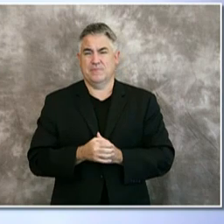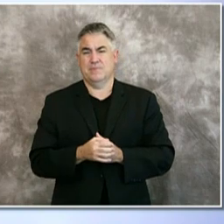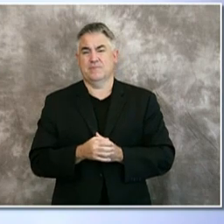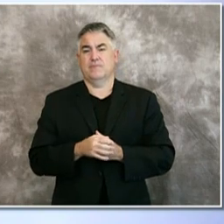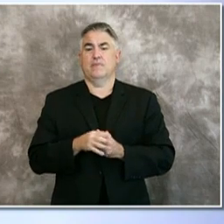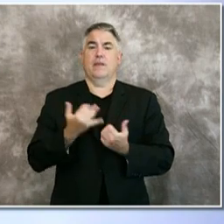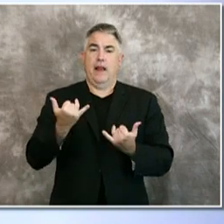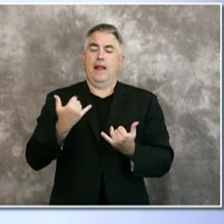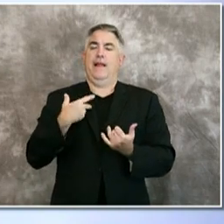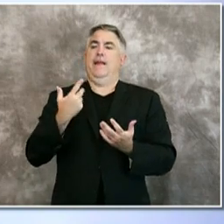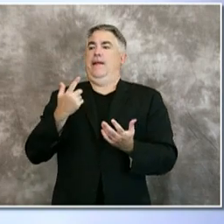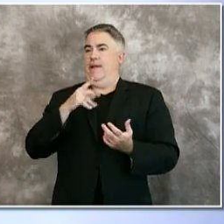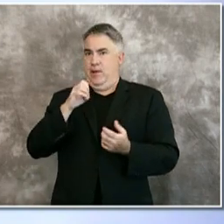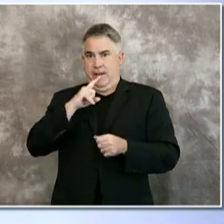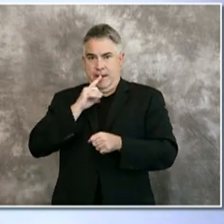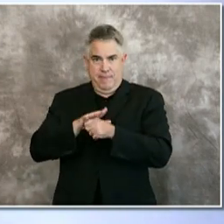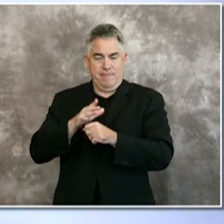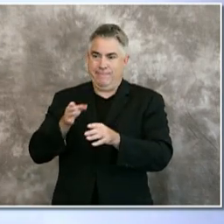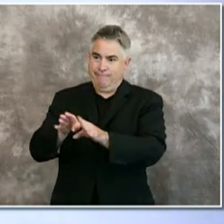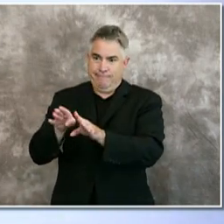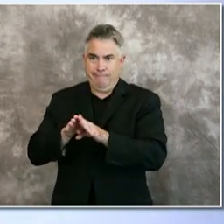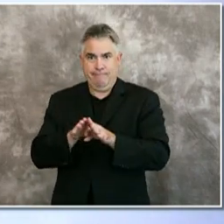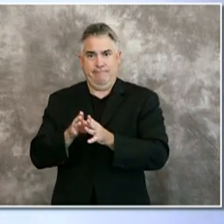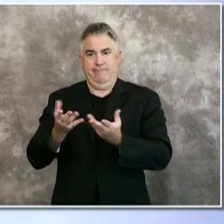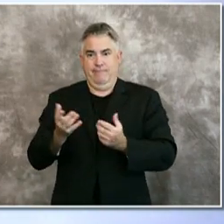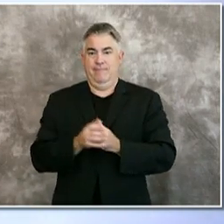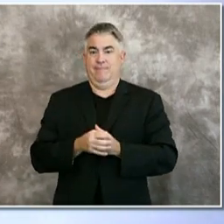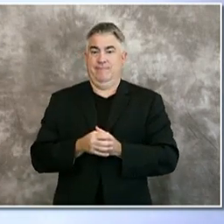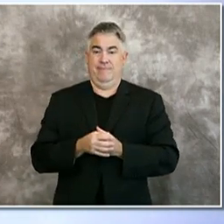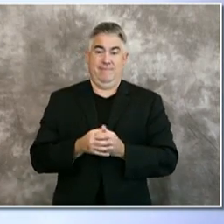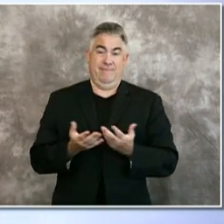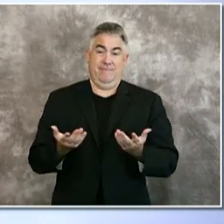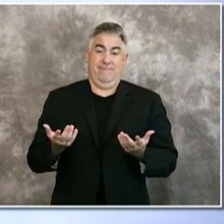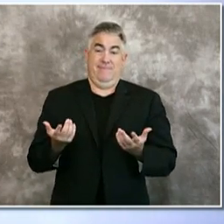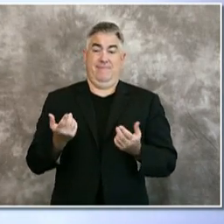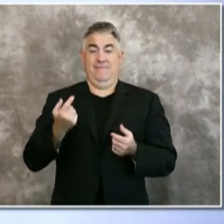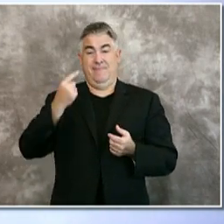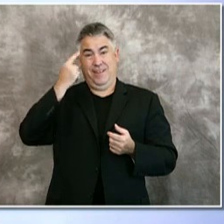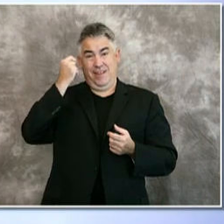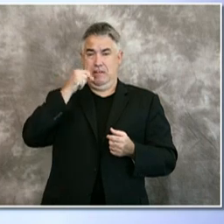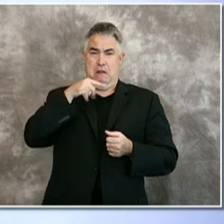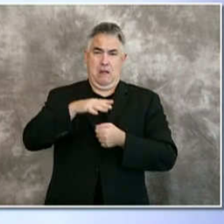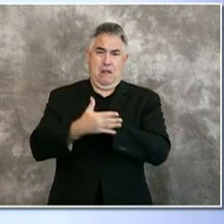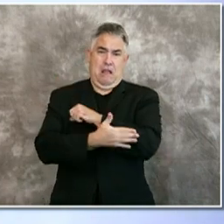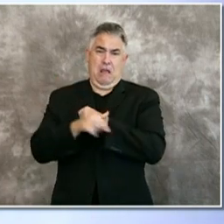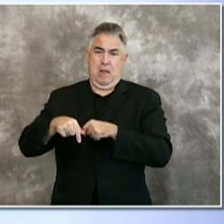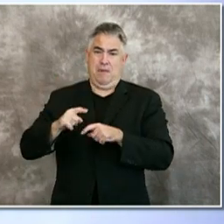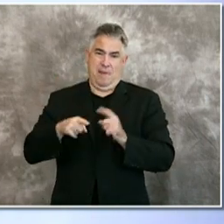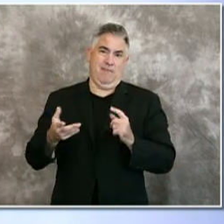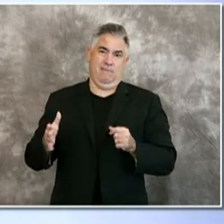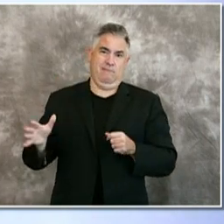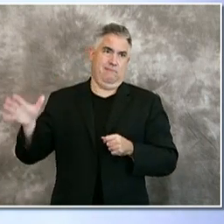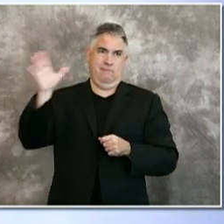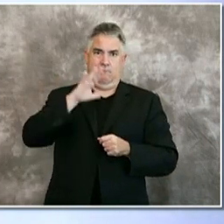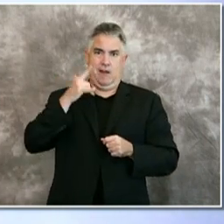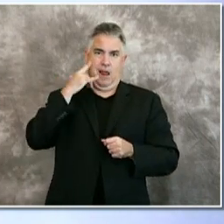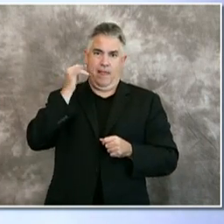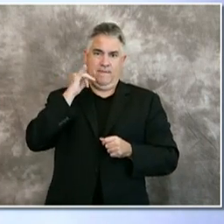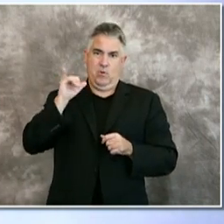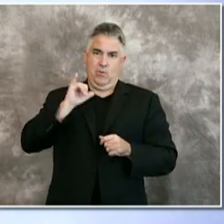are today. We're certainly not the only place. The majority of the state of California is in this situation,